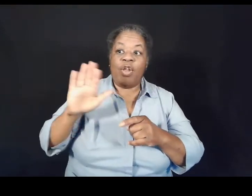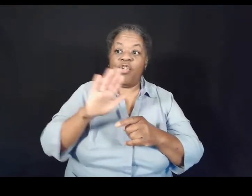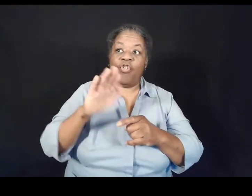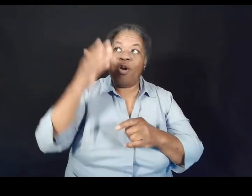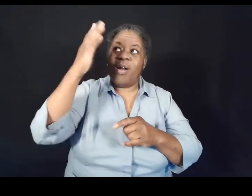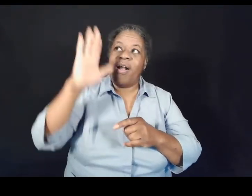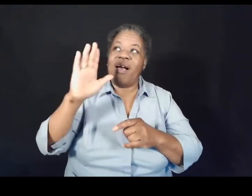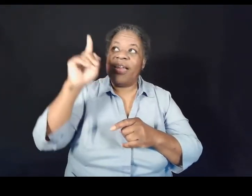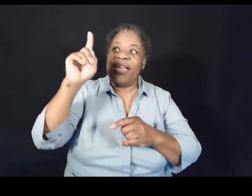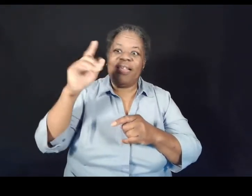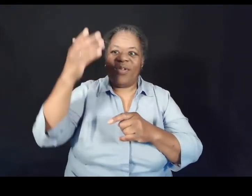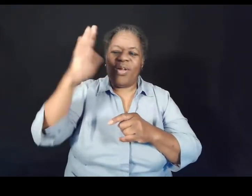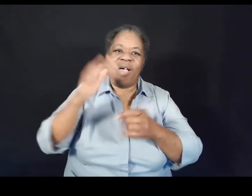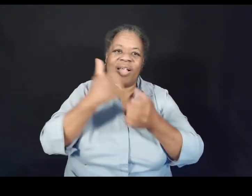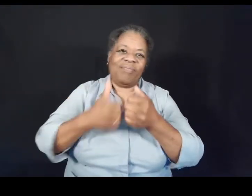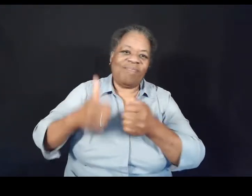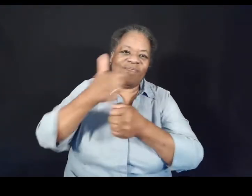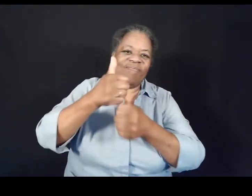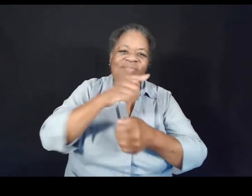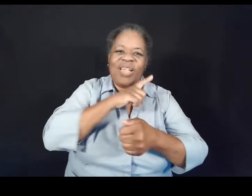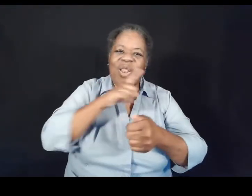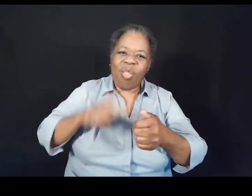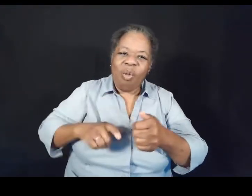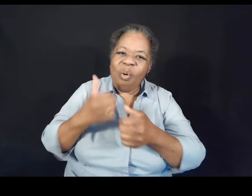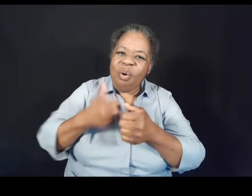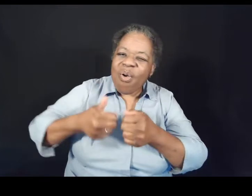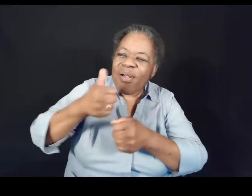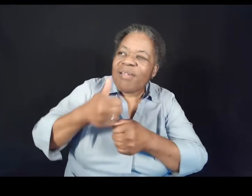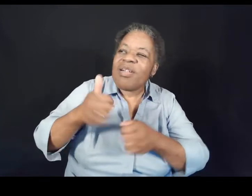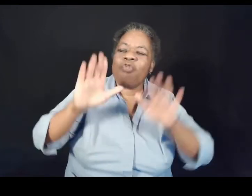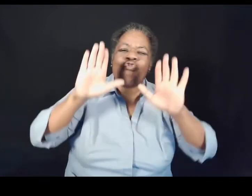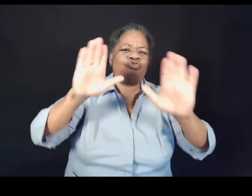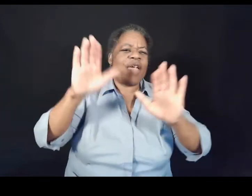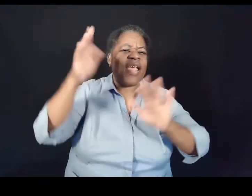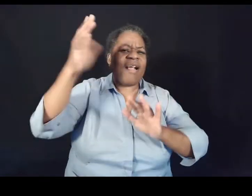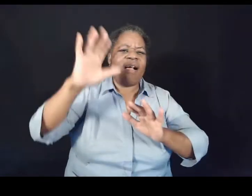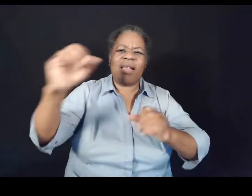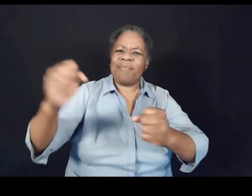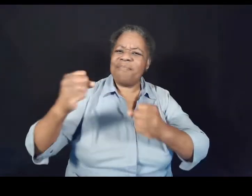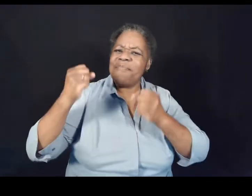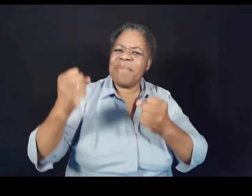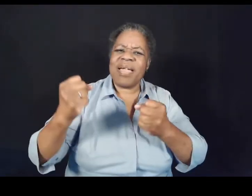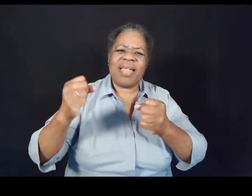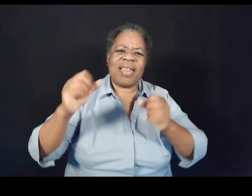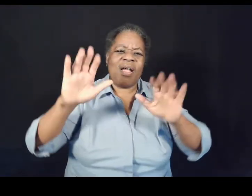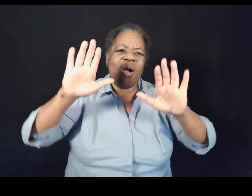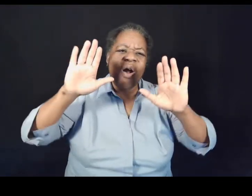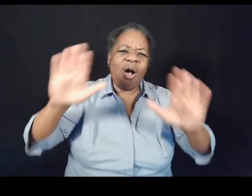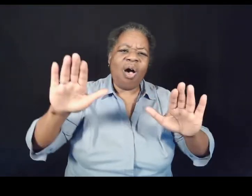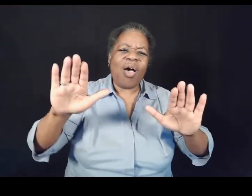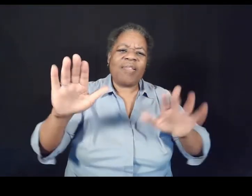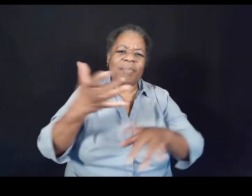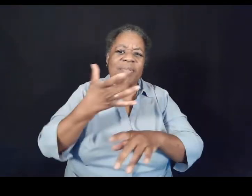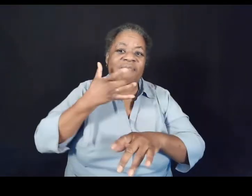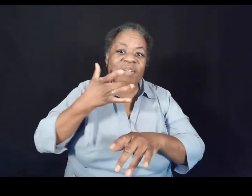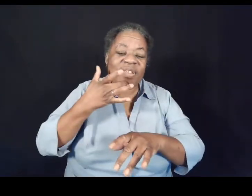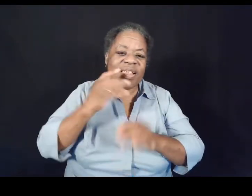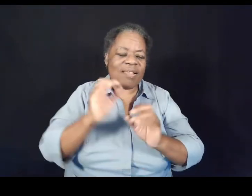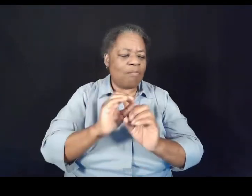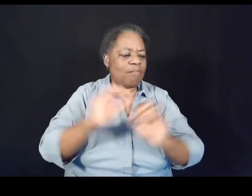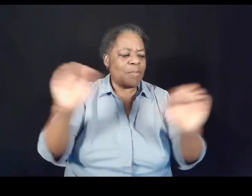of gods and Lord of lords, the great God, mighty and awesome, who shows no partiality."